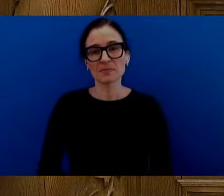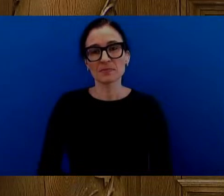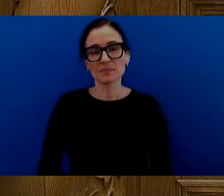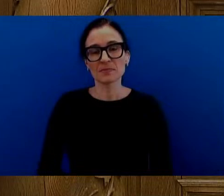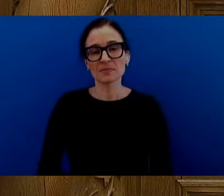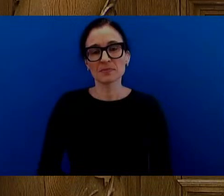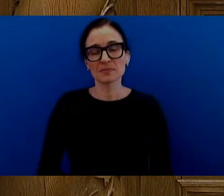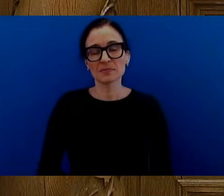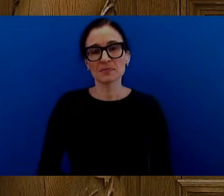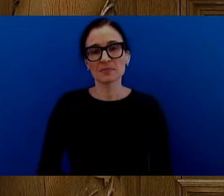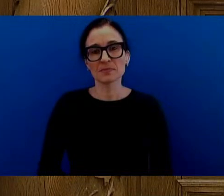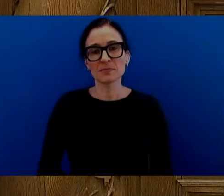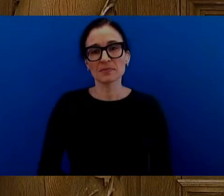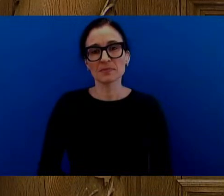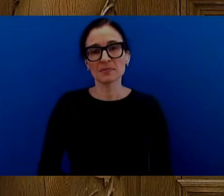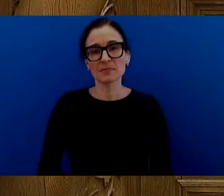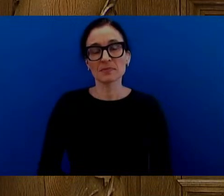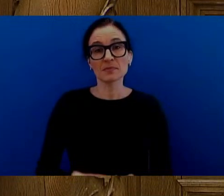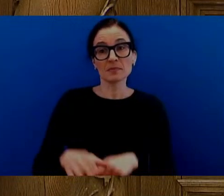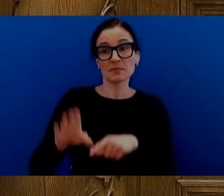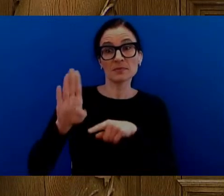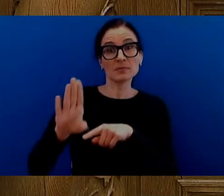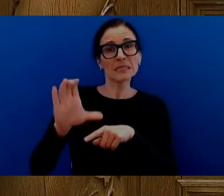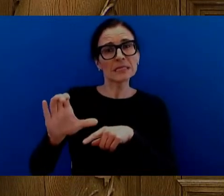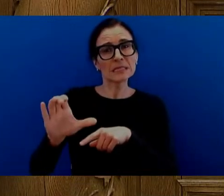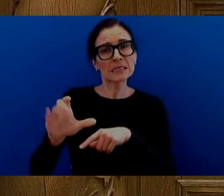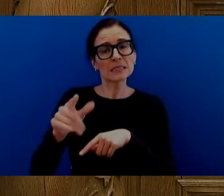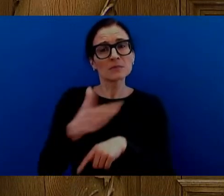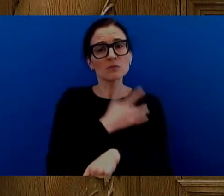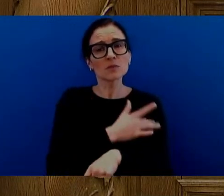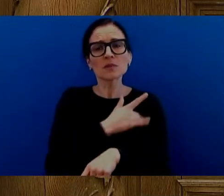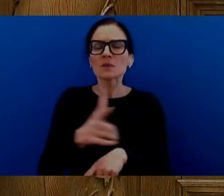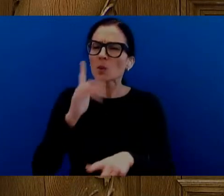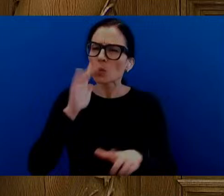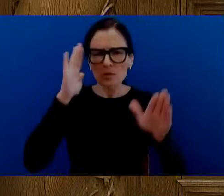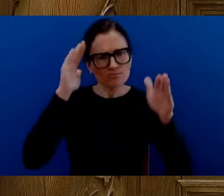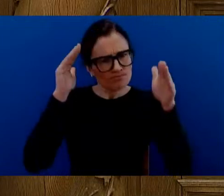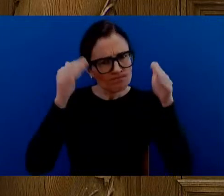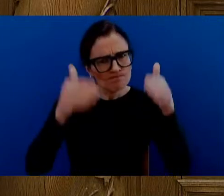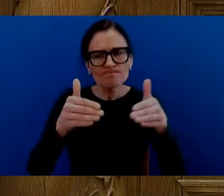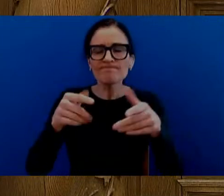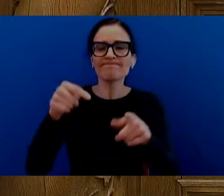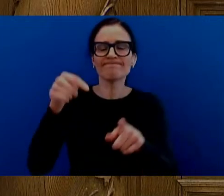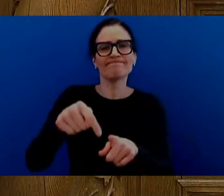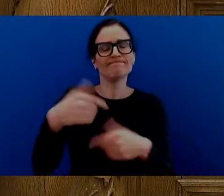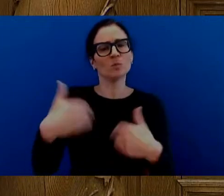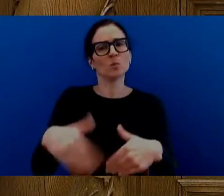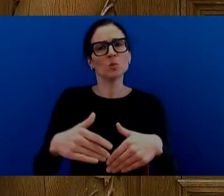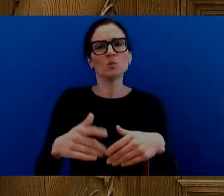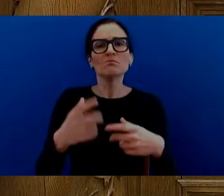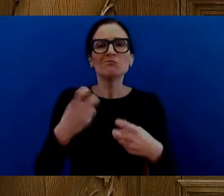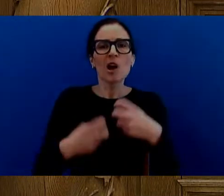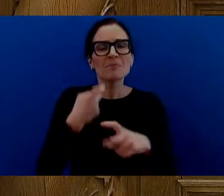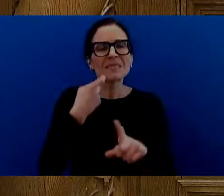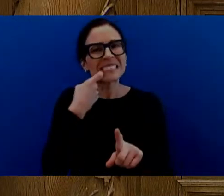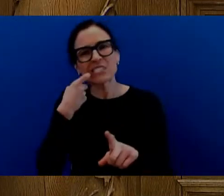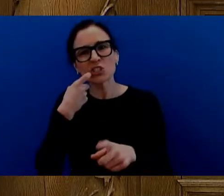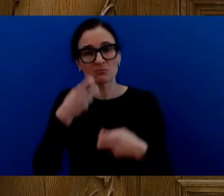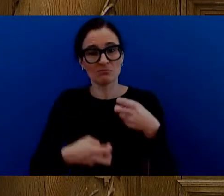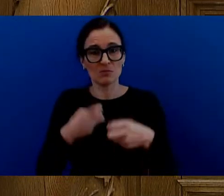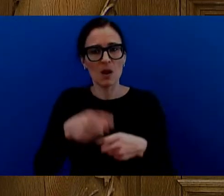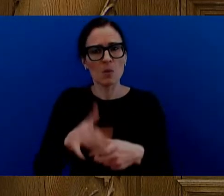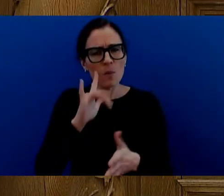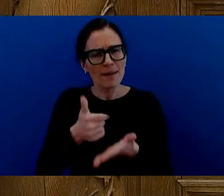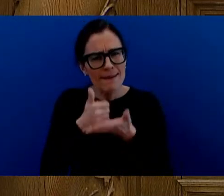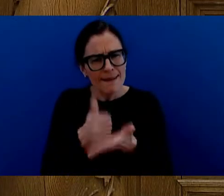BC will also continue treating addiction as a health issue, connecting people to treatment and taking new steps to provide secure